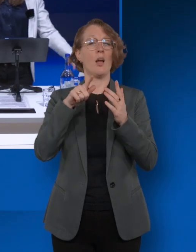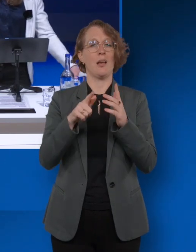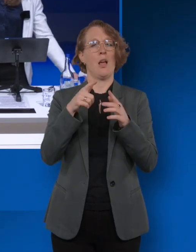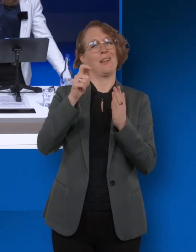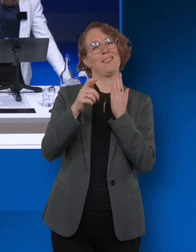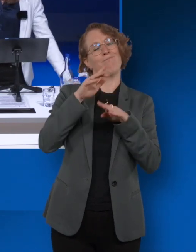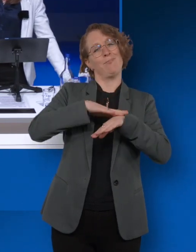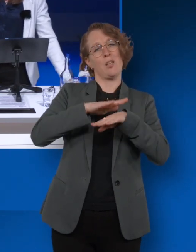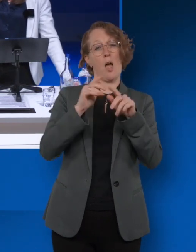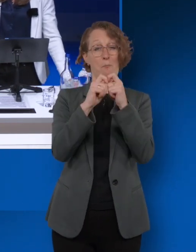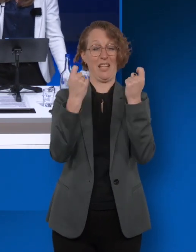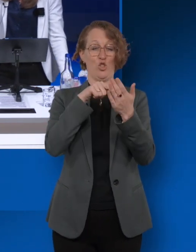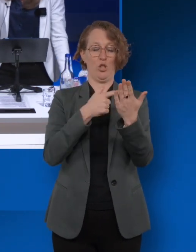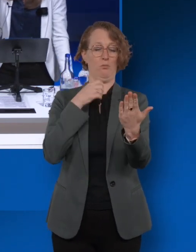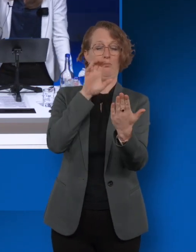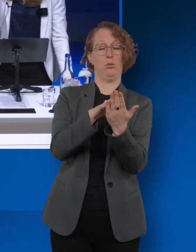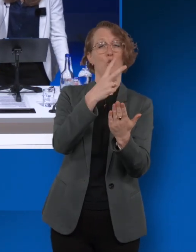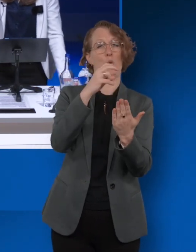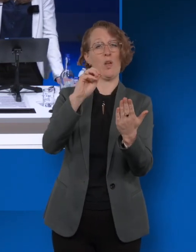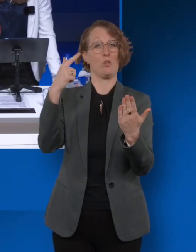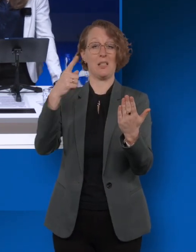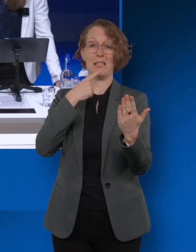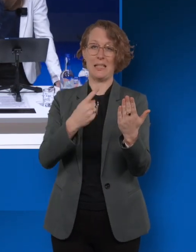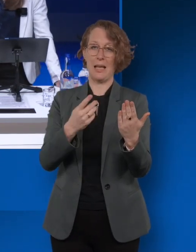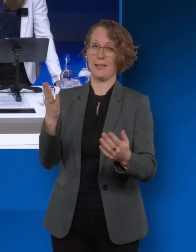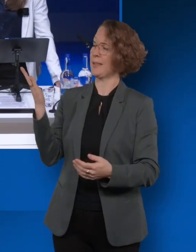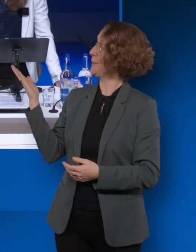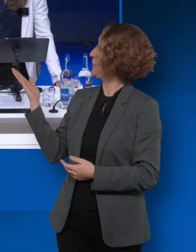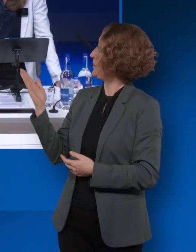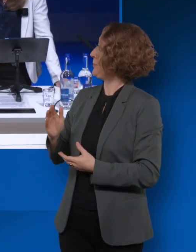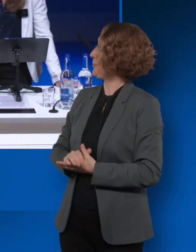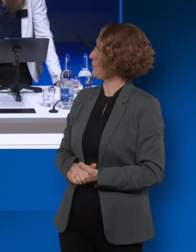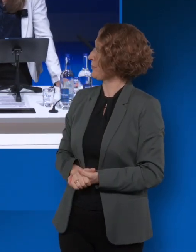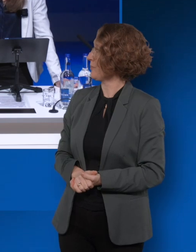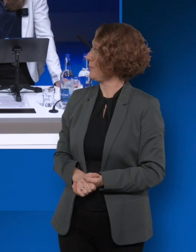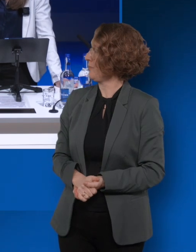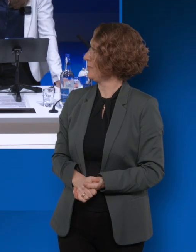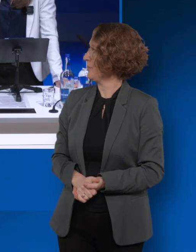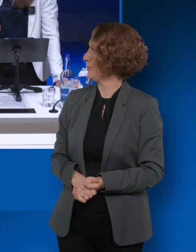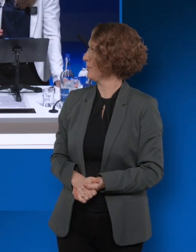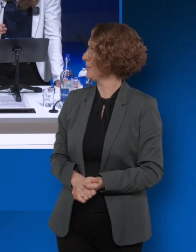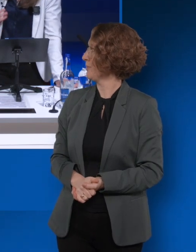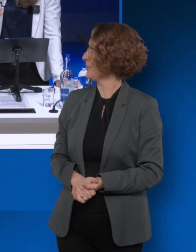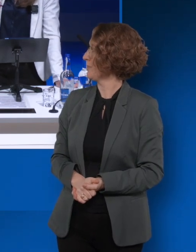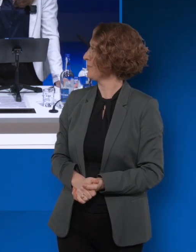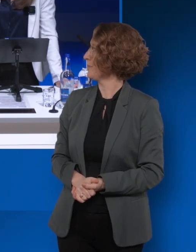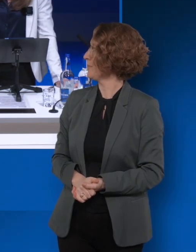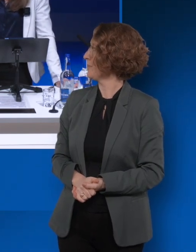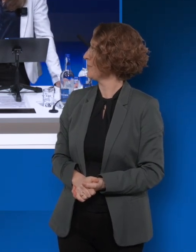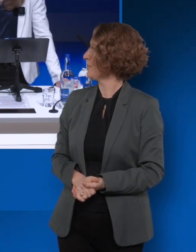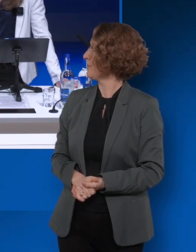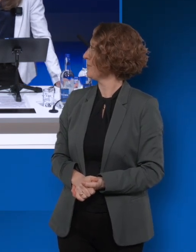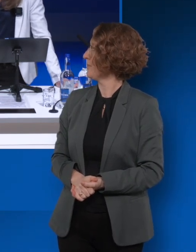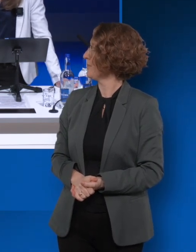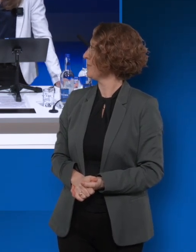Time magazine in 2007 said that consciousness does not reside in an ethereal soul that uses the